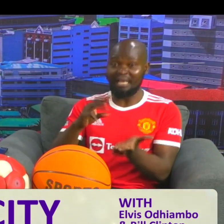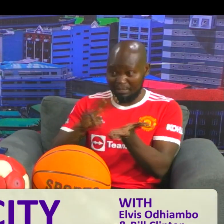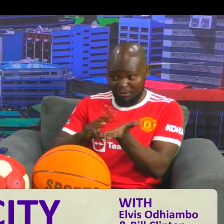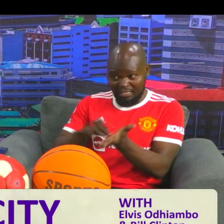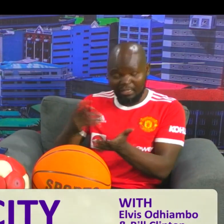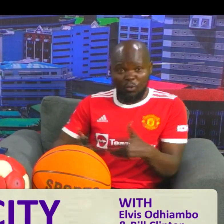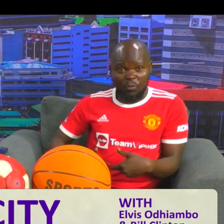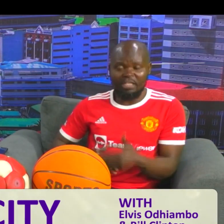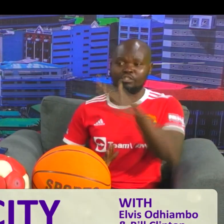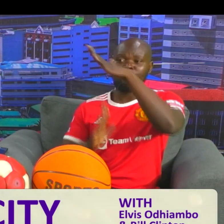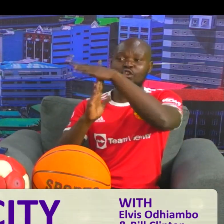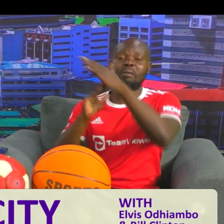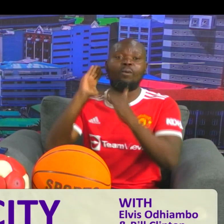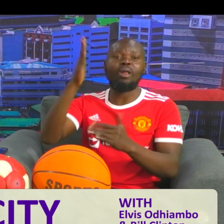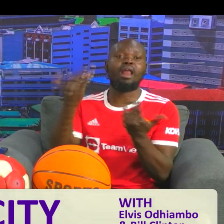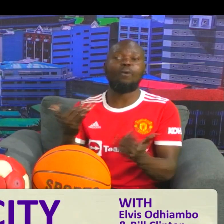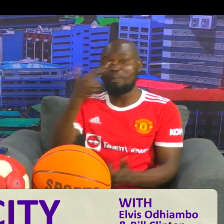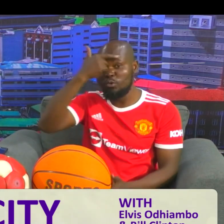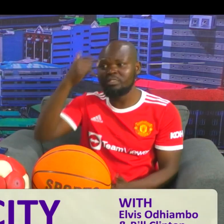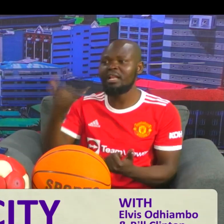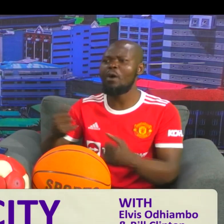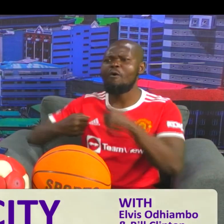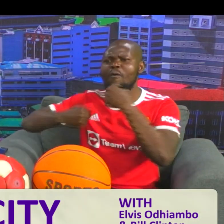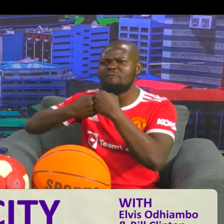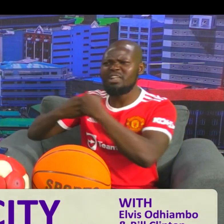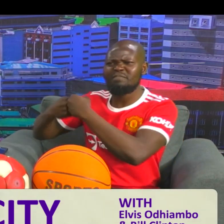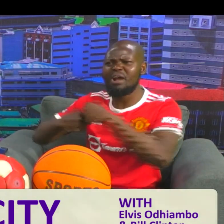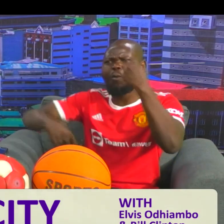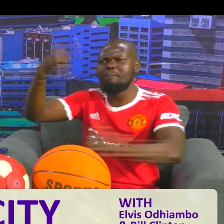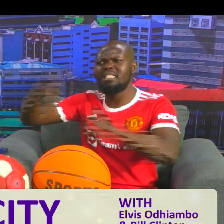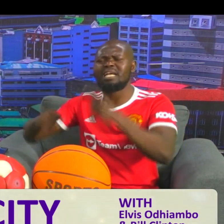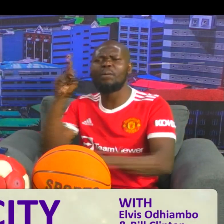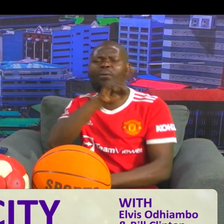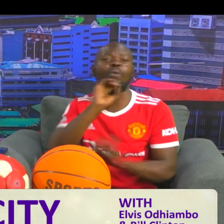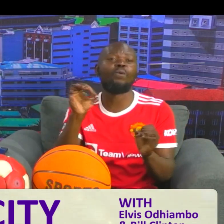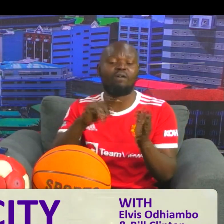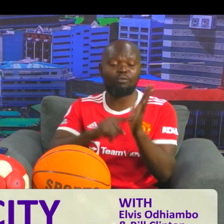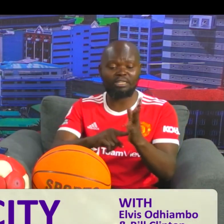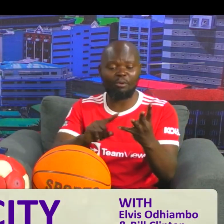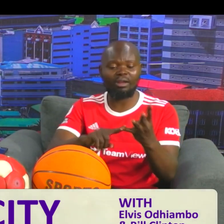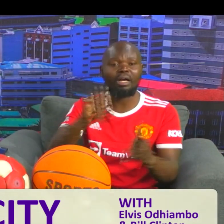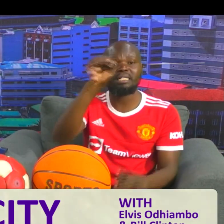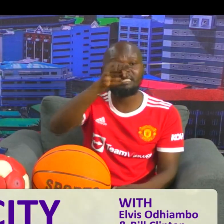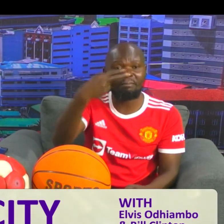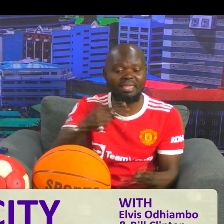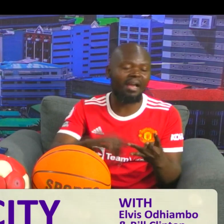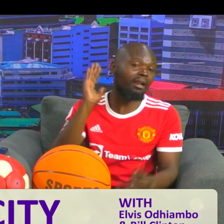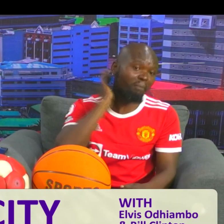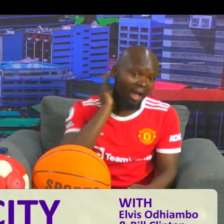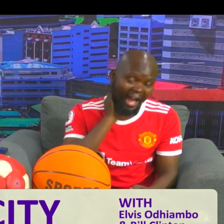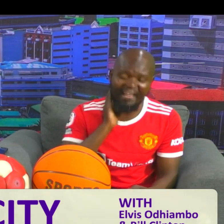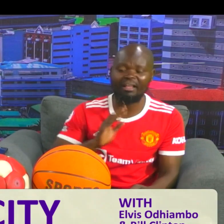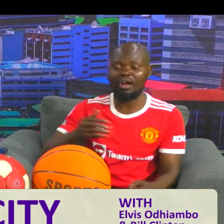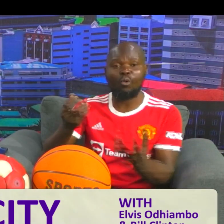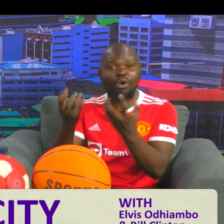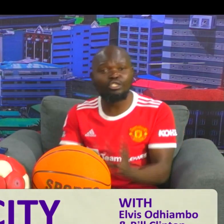Youth right now should also, adding on to what you said, they should also take encouragement in the fact that right now Shabana and Muranga are not in their